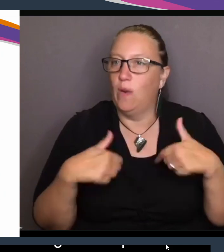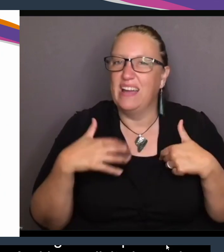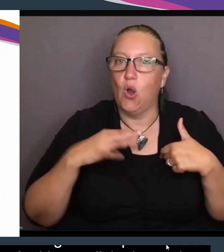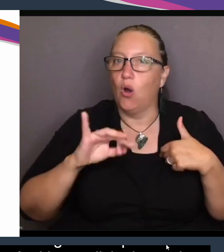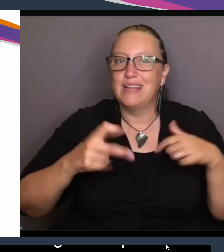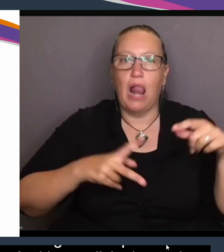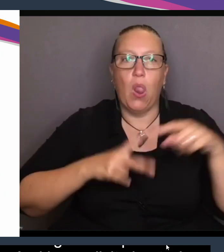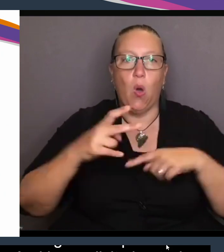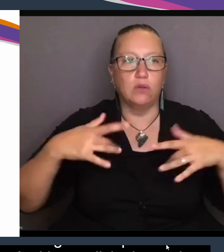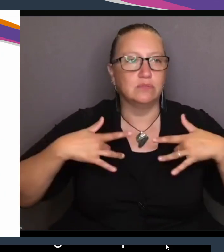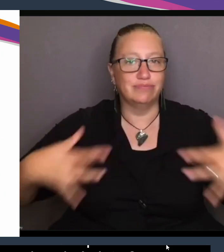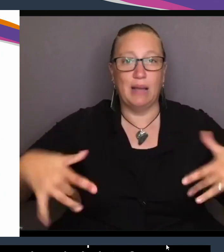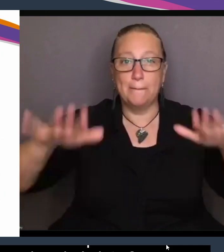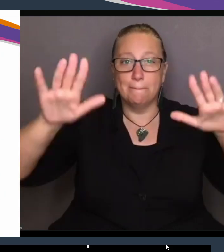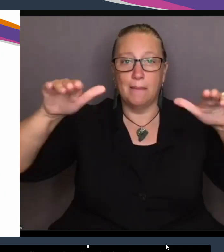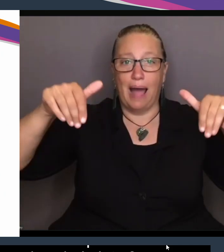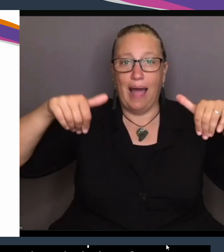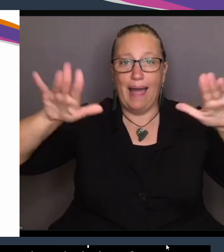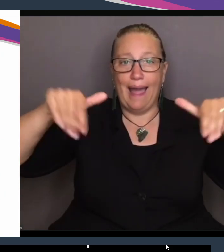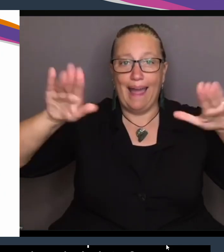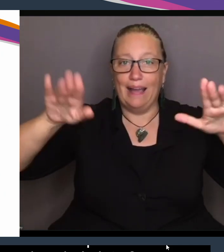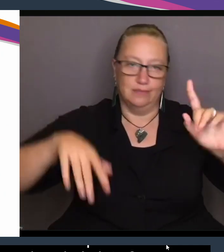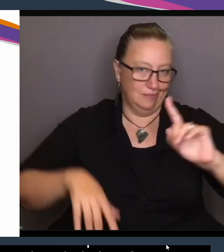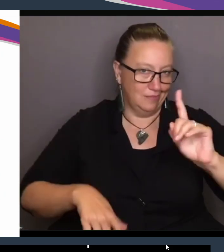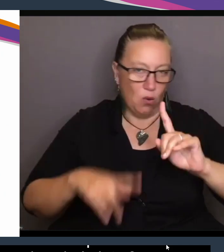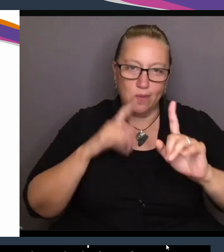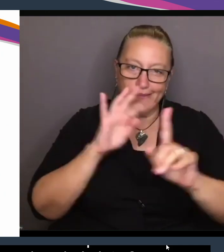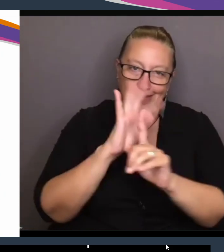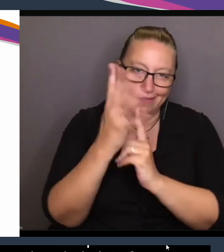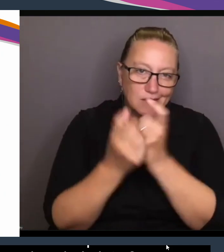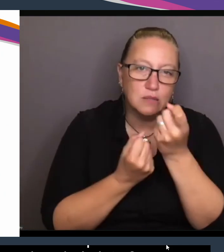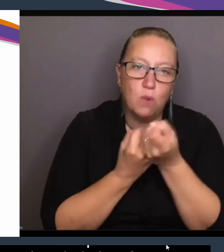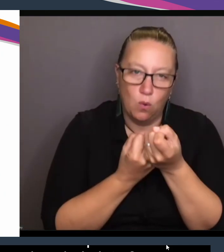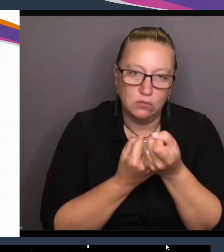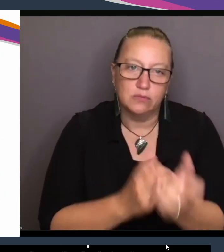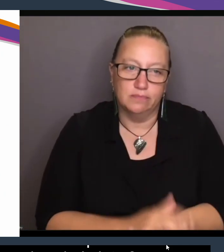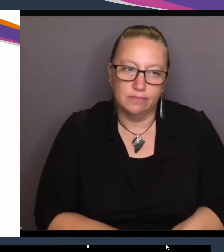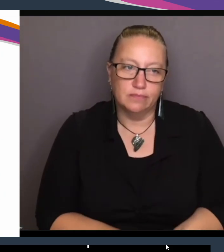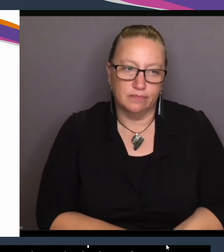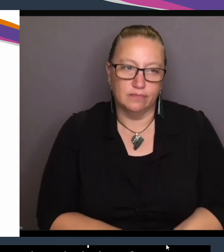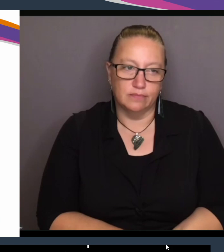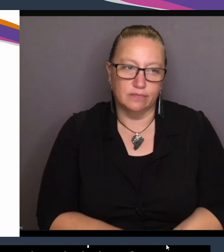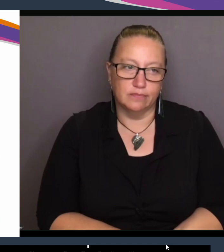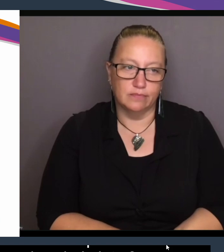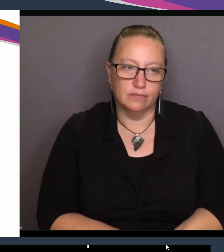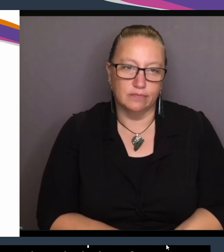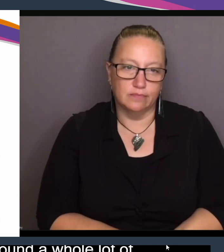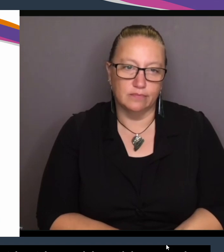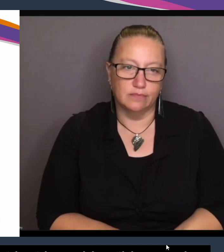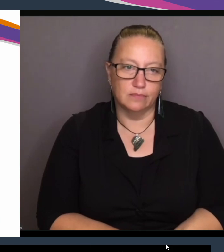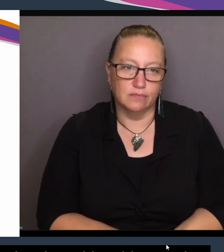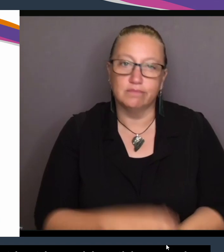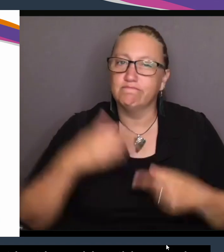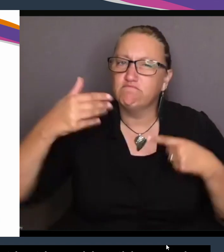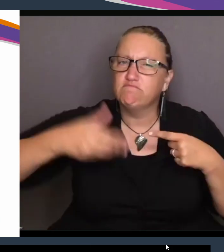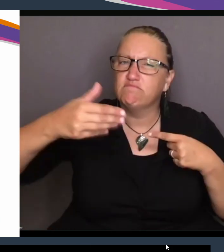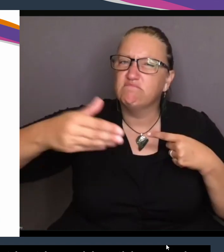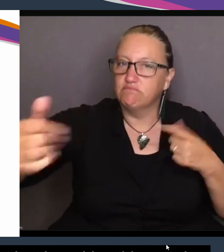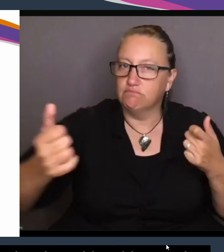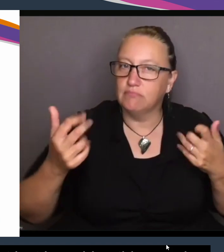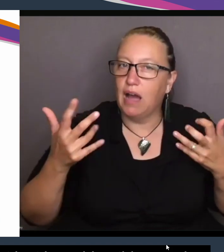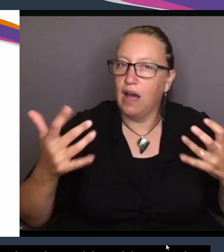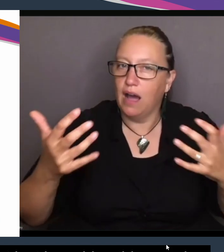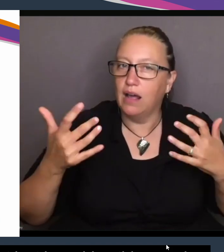disappearing and saying, off you go and go do it. We have a number of future sessions scheduled, including a session